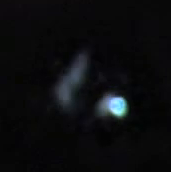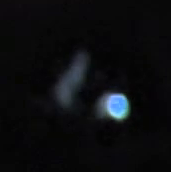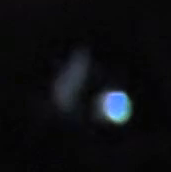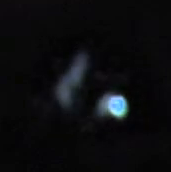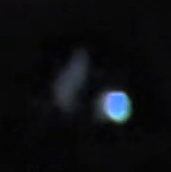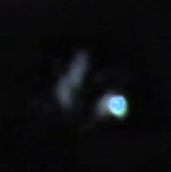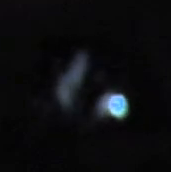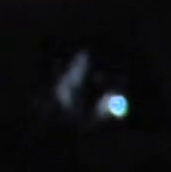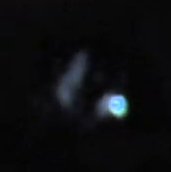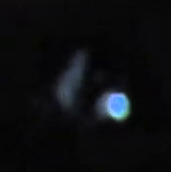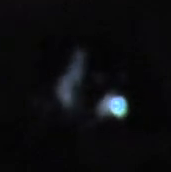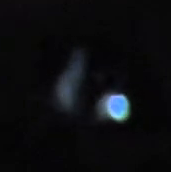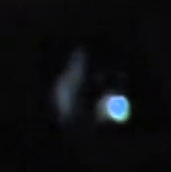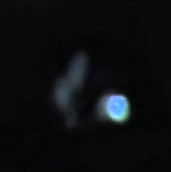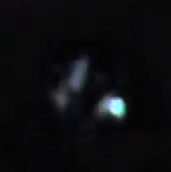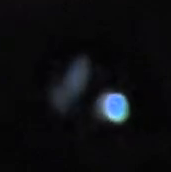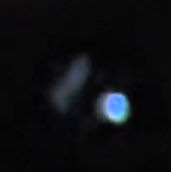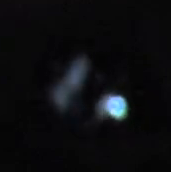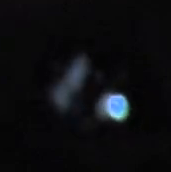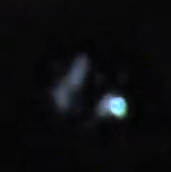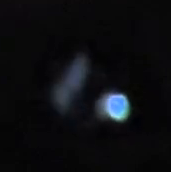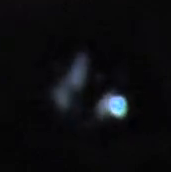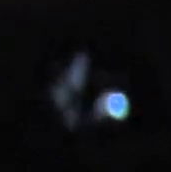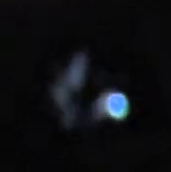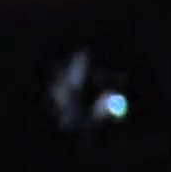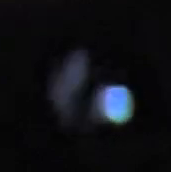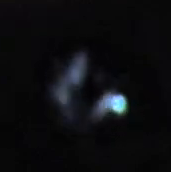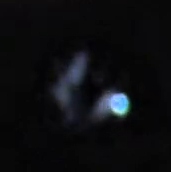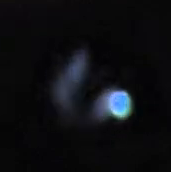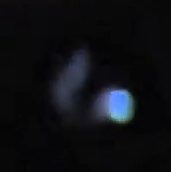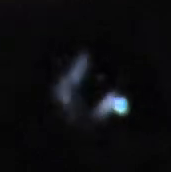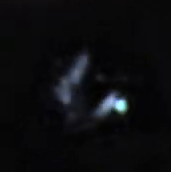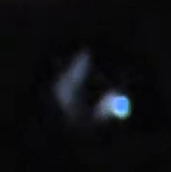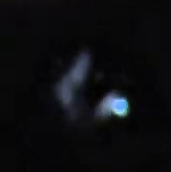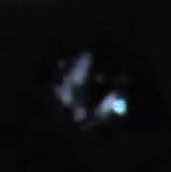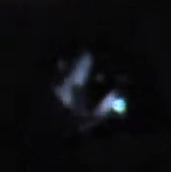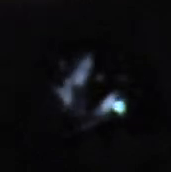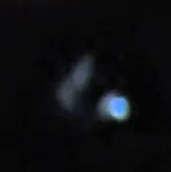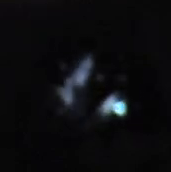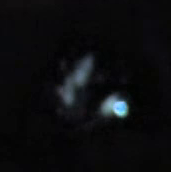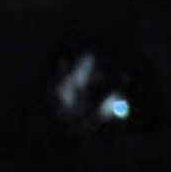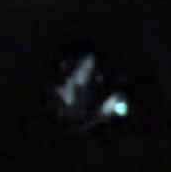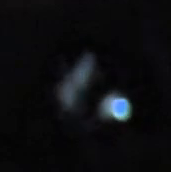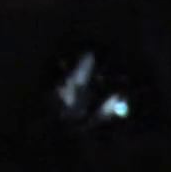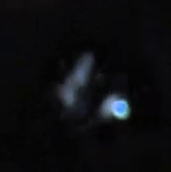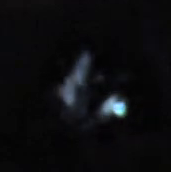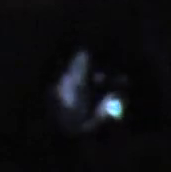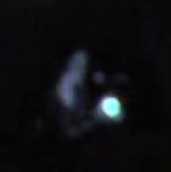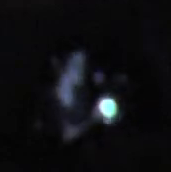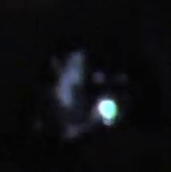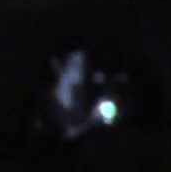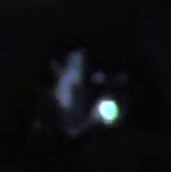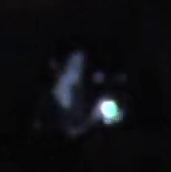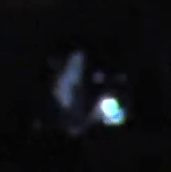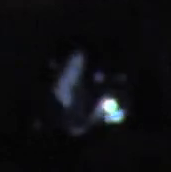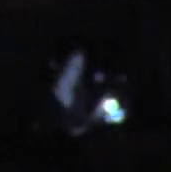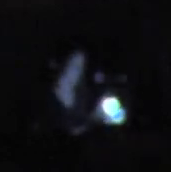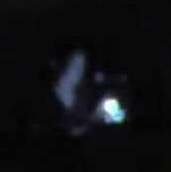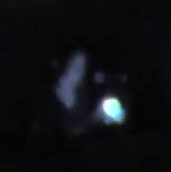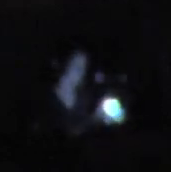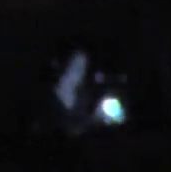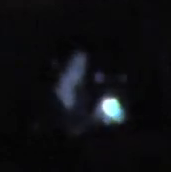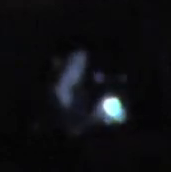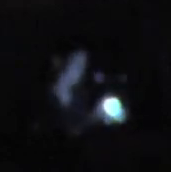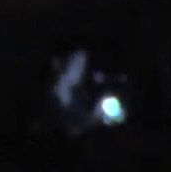to say and today I was talking to a little girl she couldn't have been more than two she showed me her